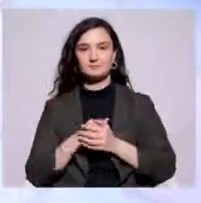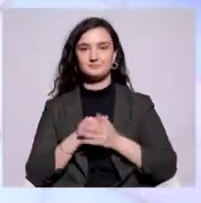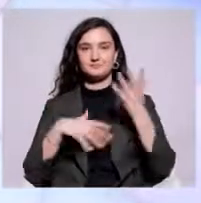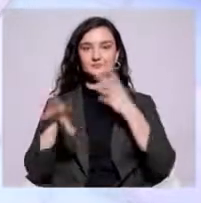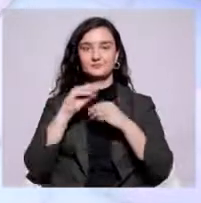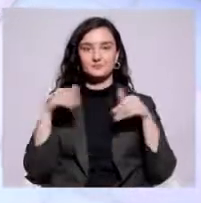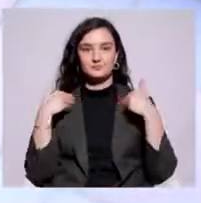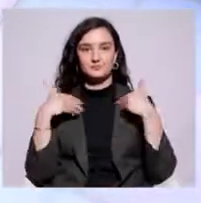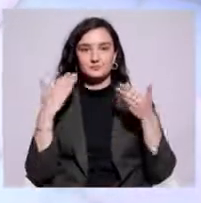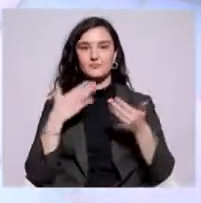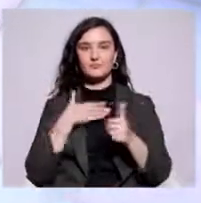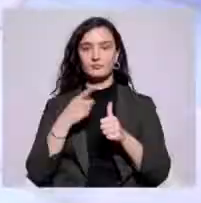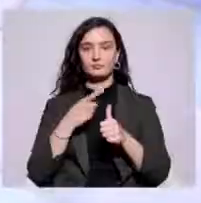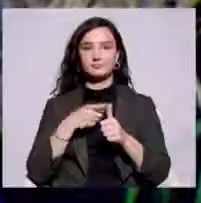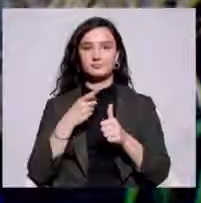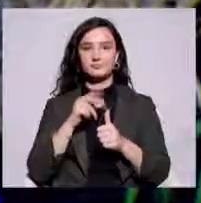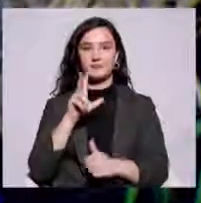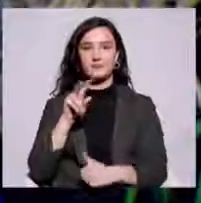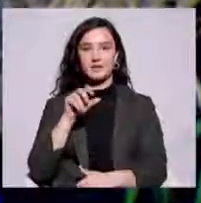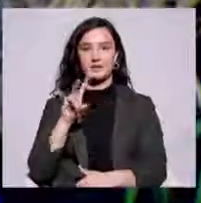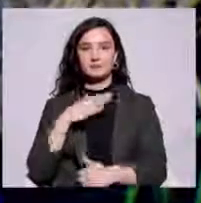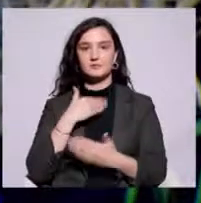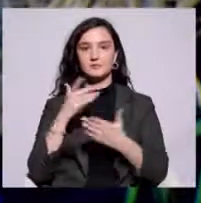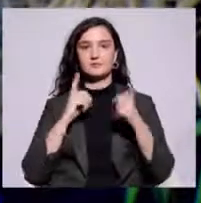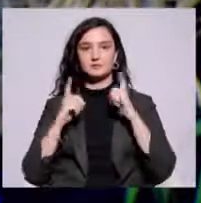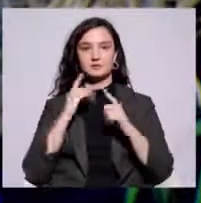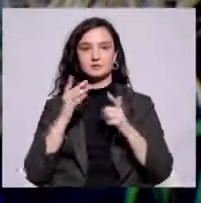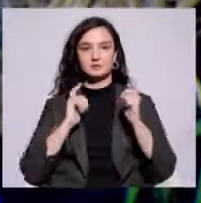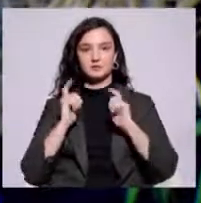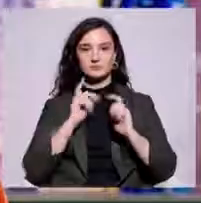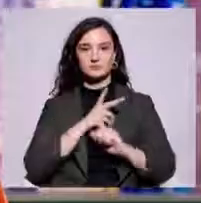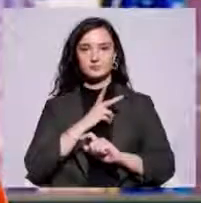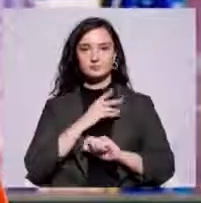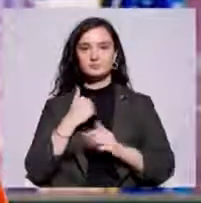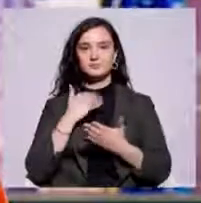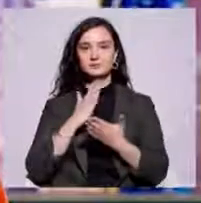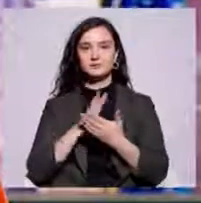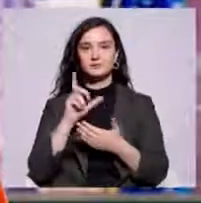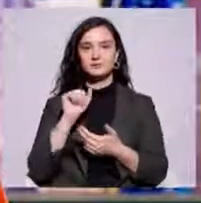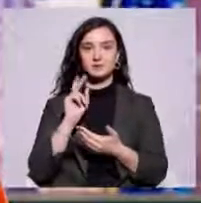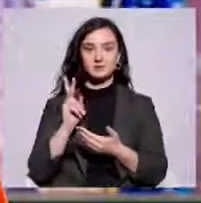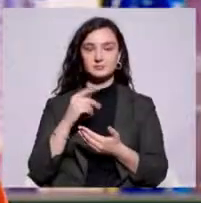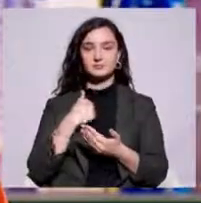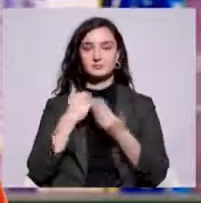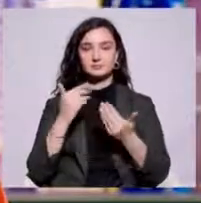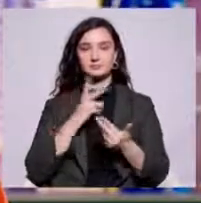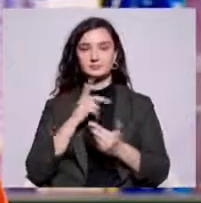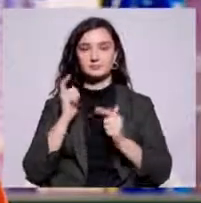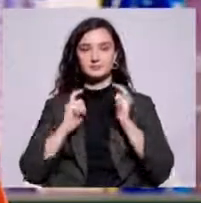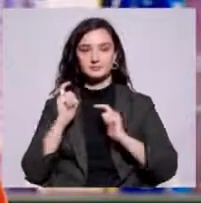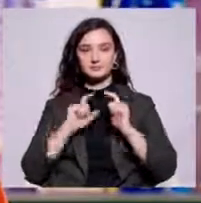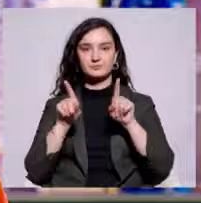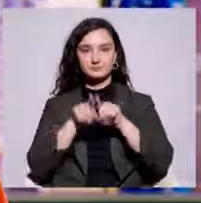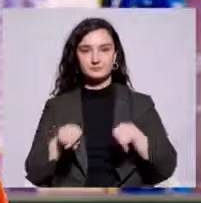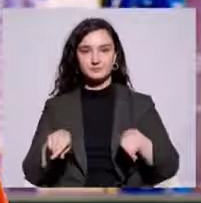Hello everyone, my name is Mrs. Helen and I'm your English teacher. And I'm Mr. Zach and I'm your English